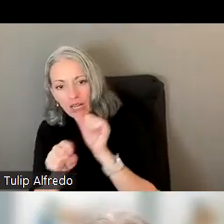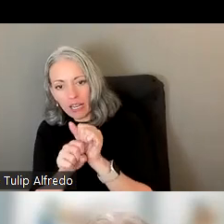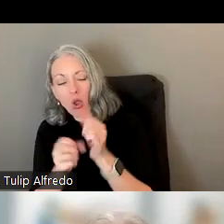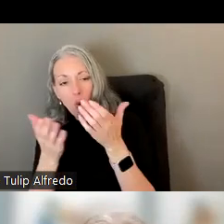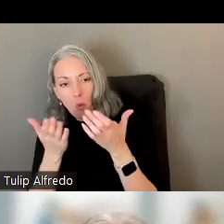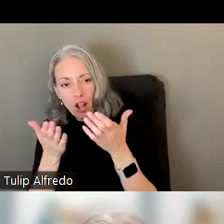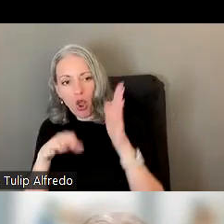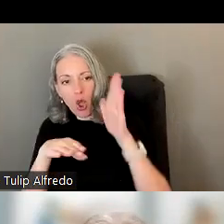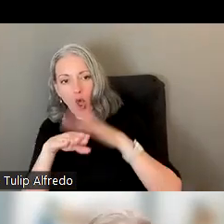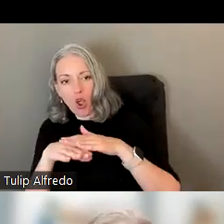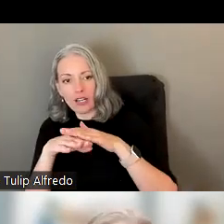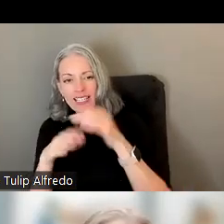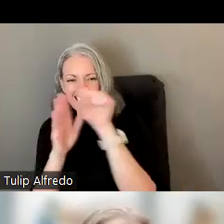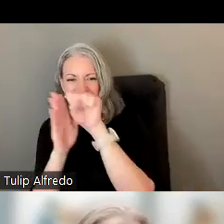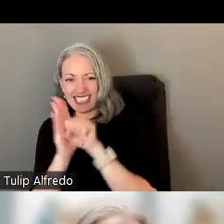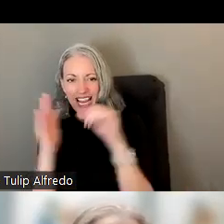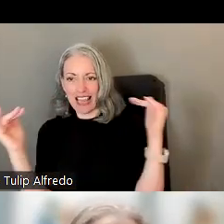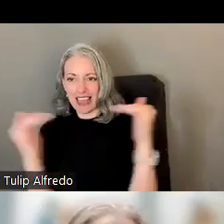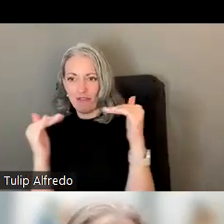level. Can you go to the next slide, please?